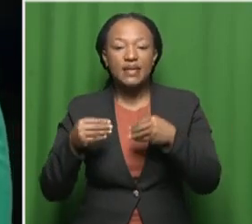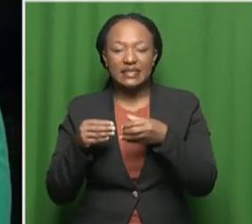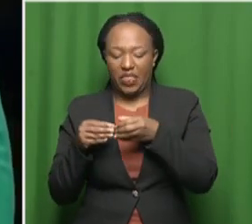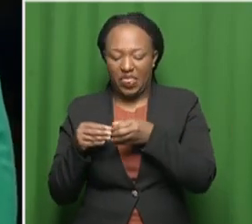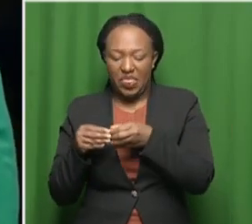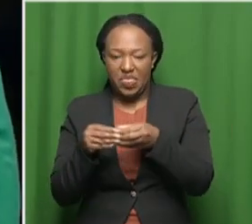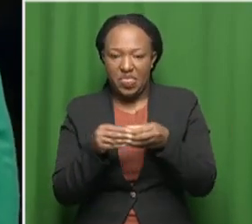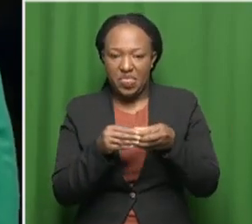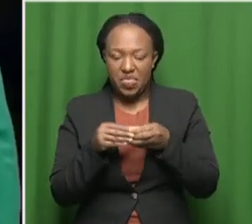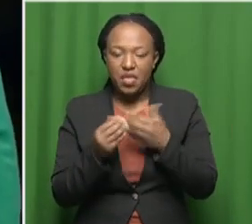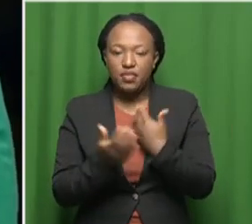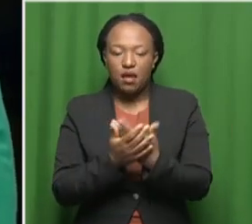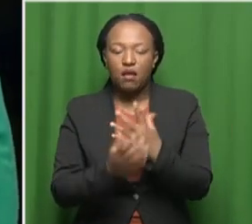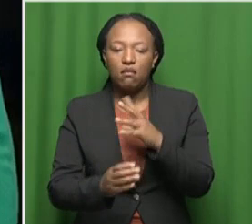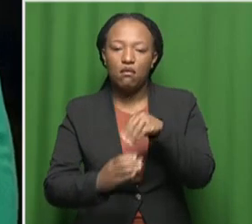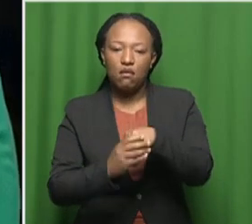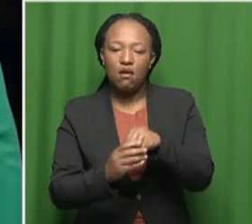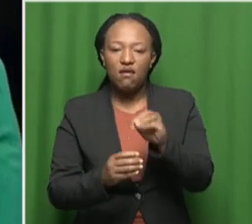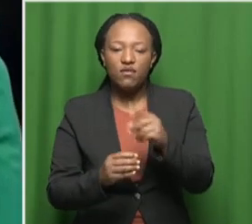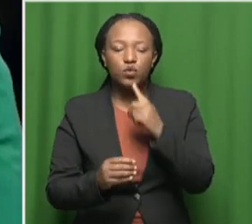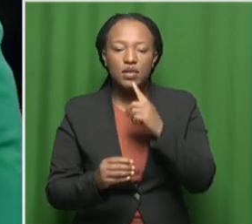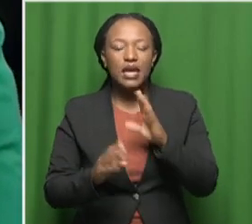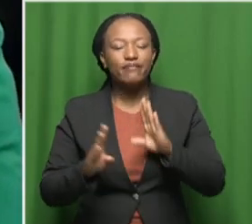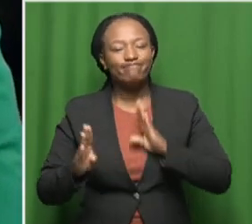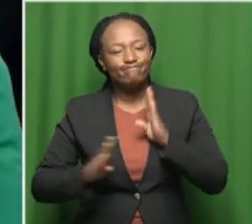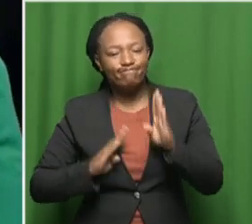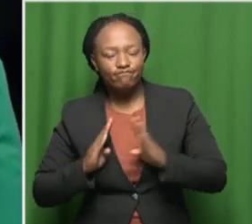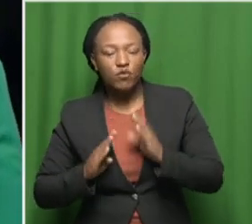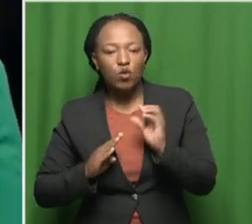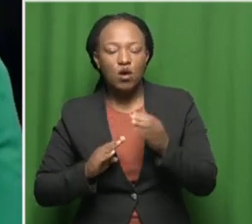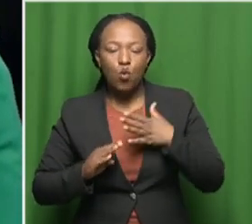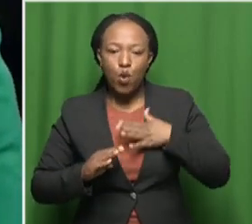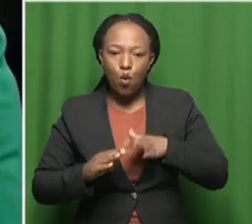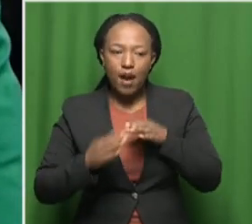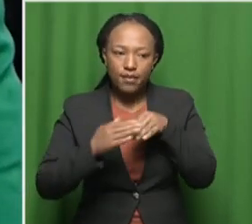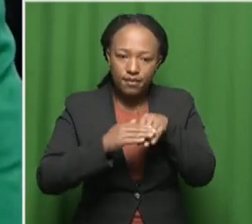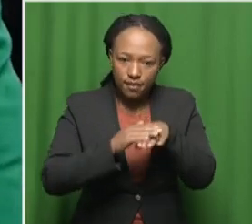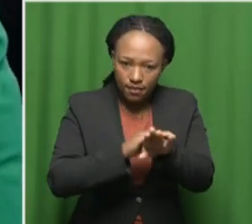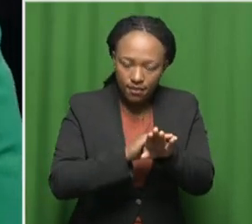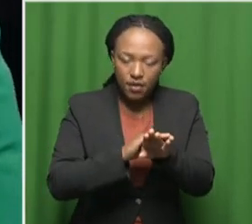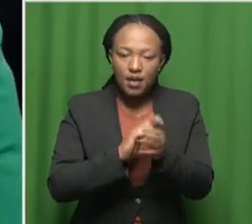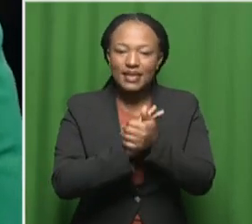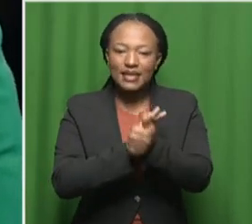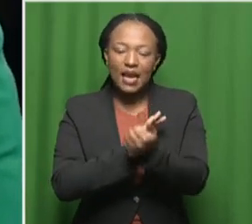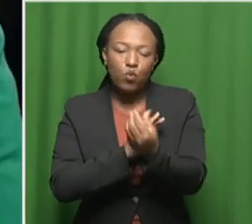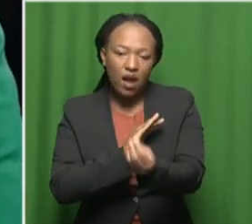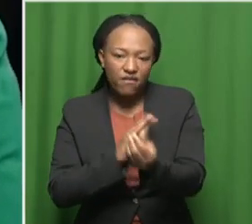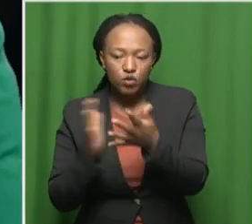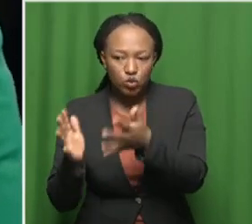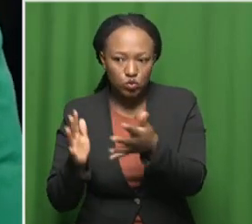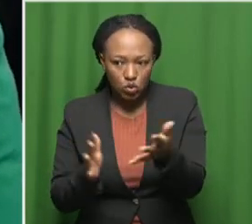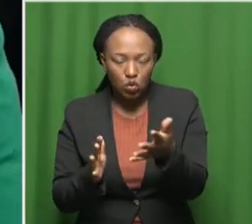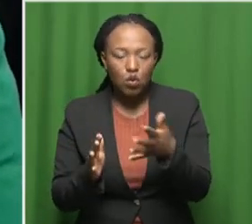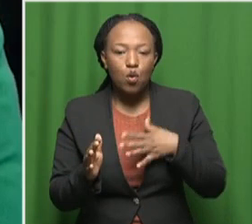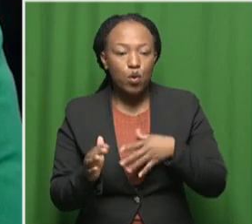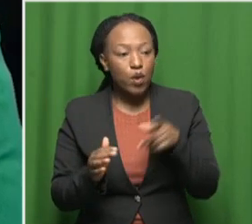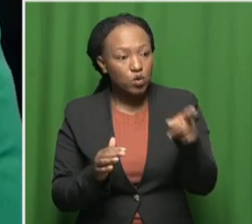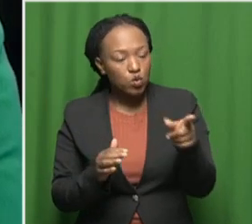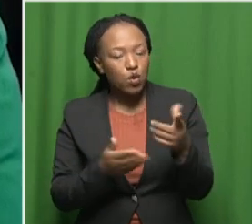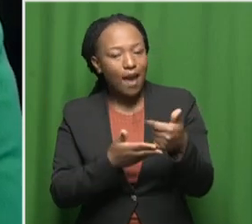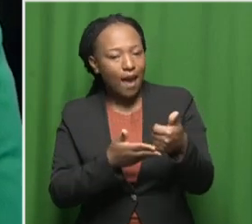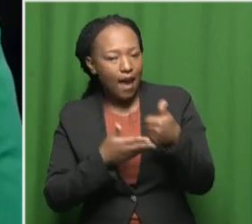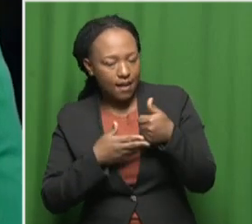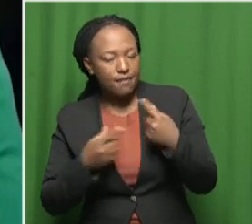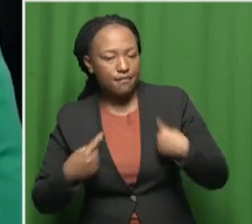have their own say, to say these are the frustrations. We want to tap into this. This is the talent that we have. Therefore, we want you to hold our